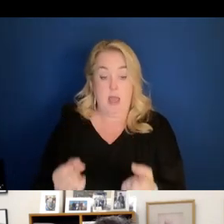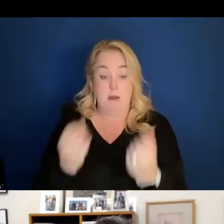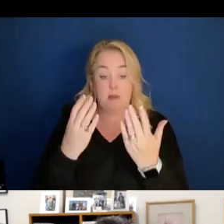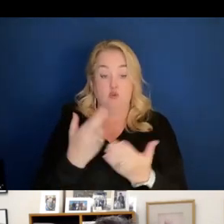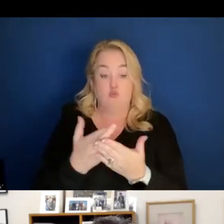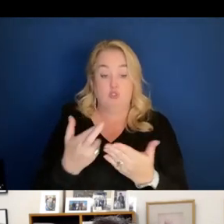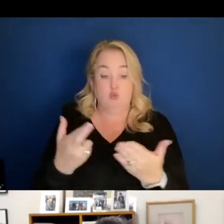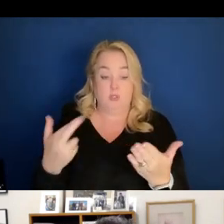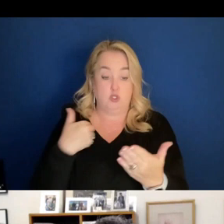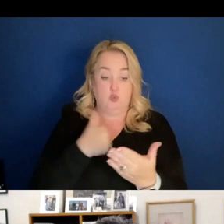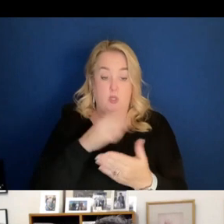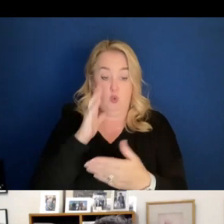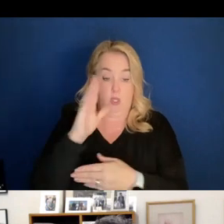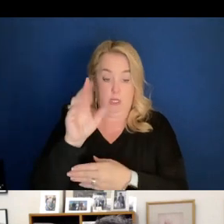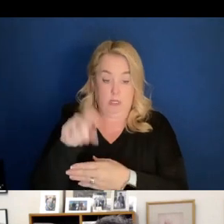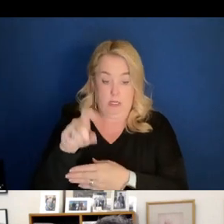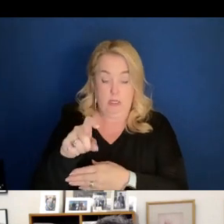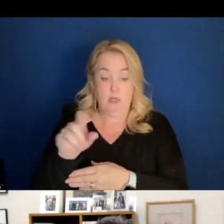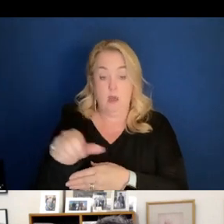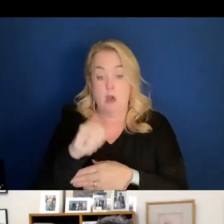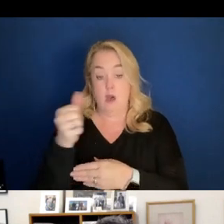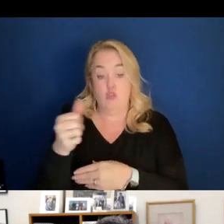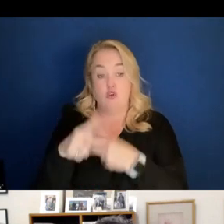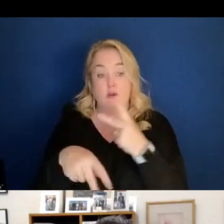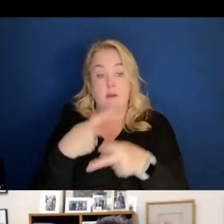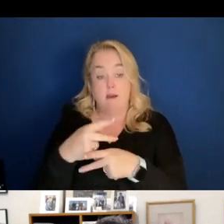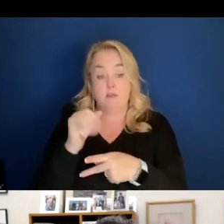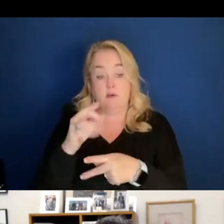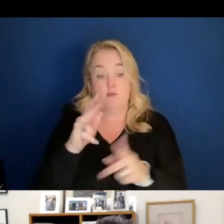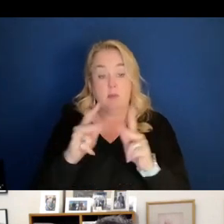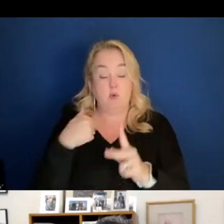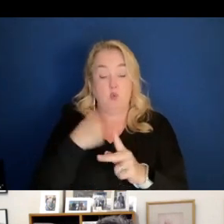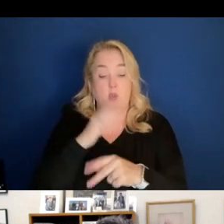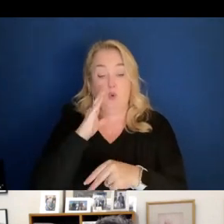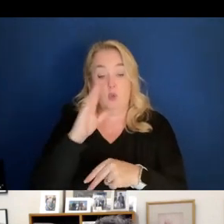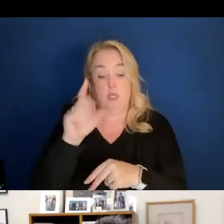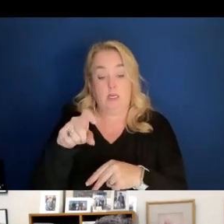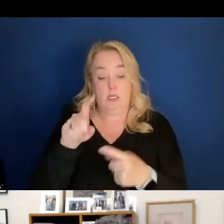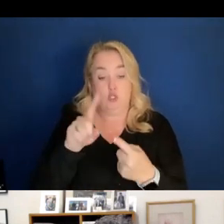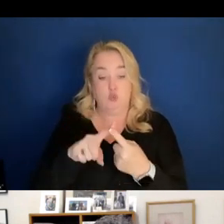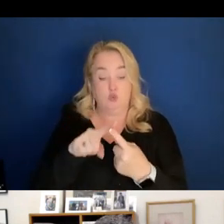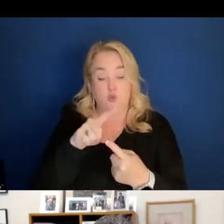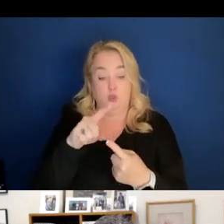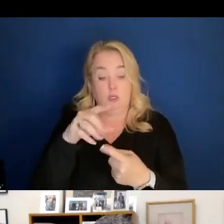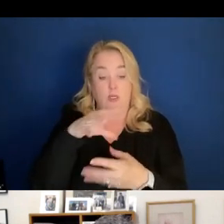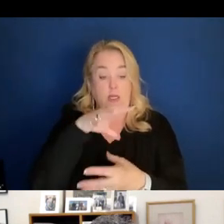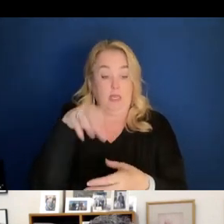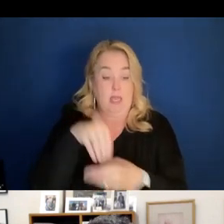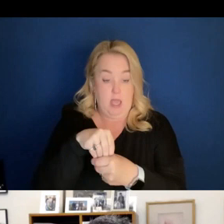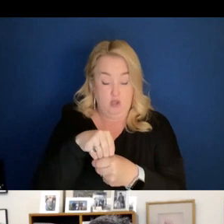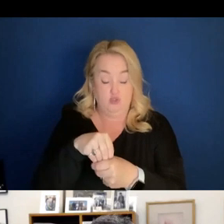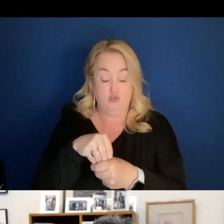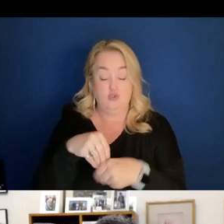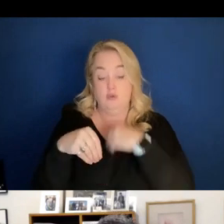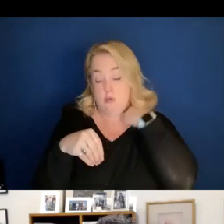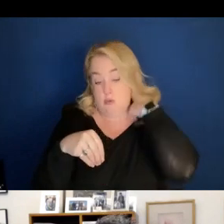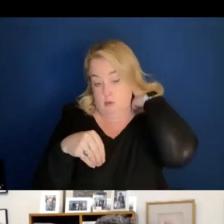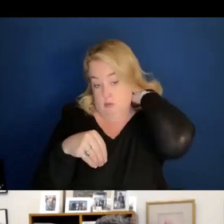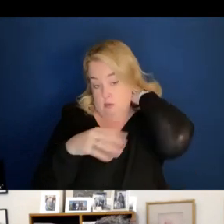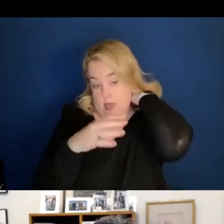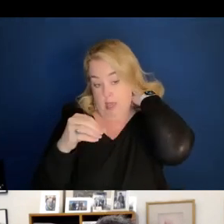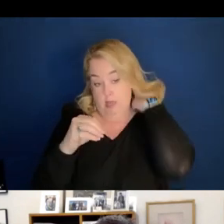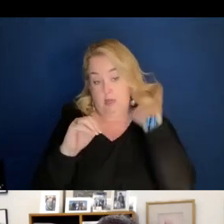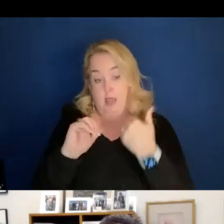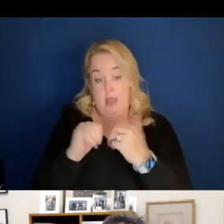we might need, what other types of people we might need to engage in order to get there, and ultimately how